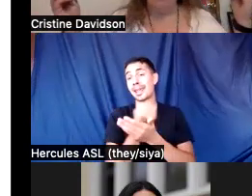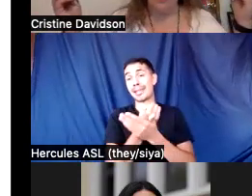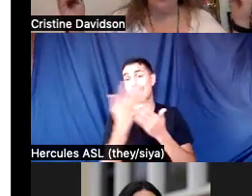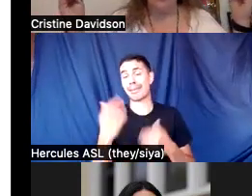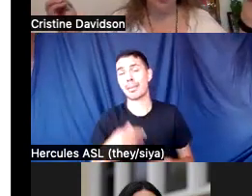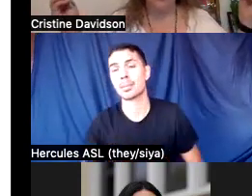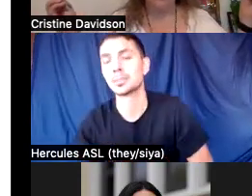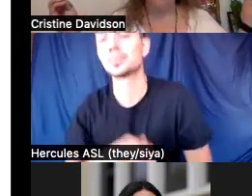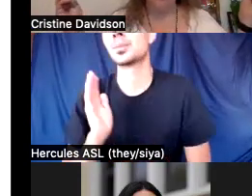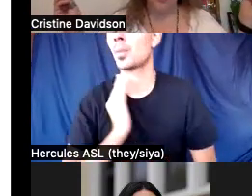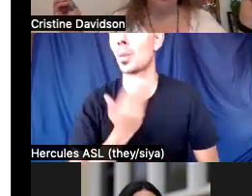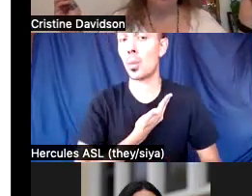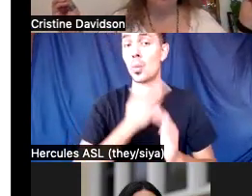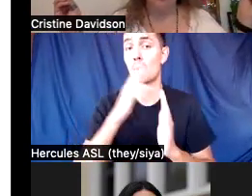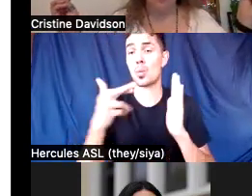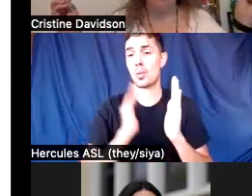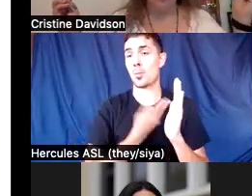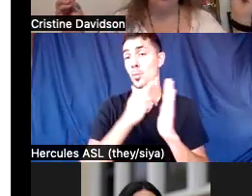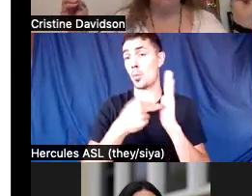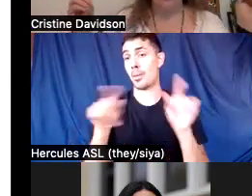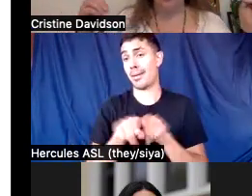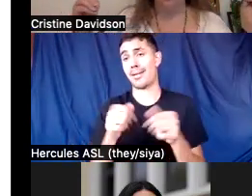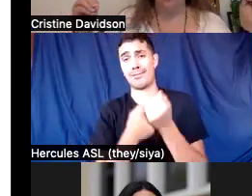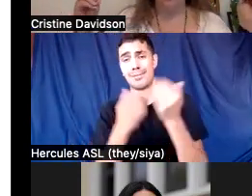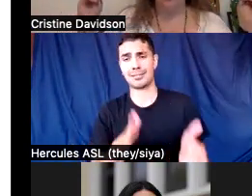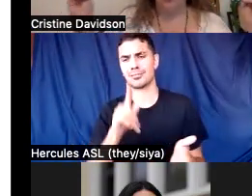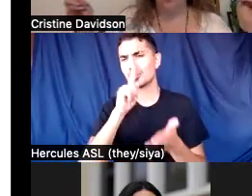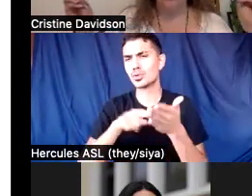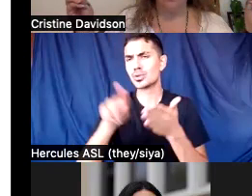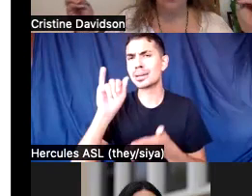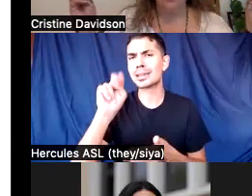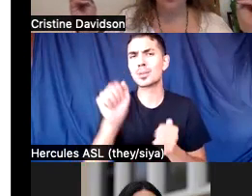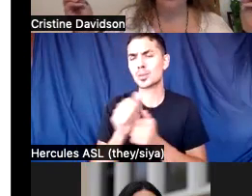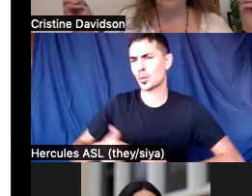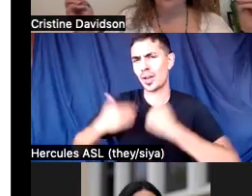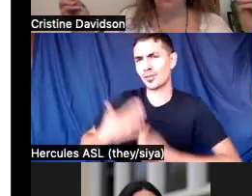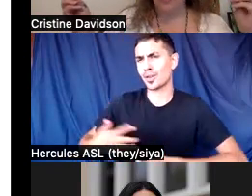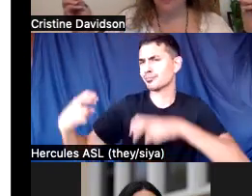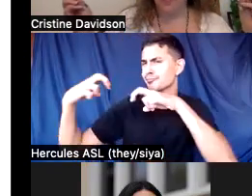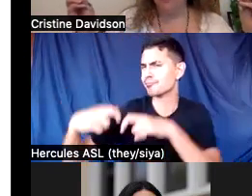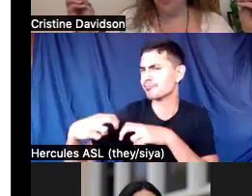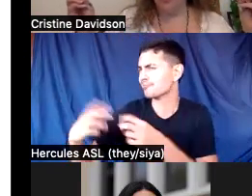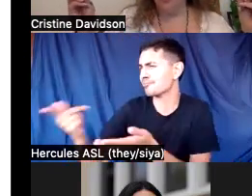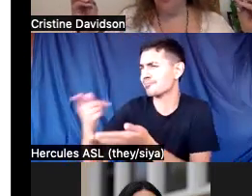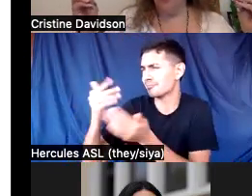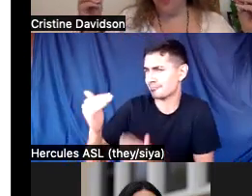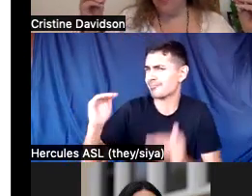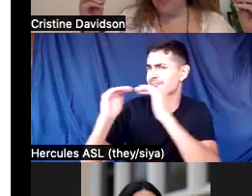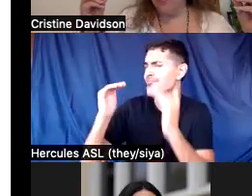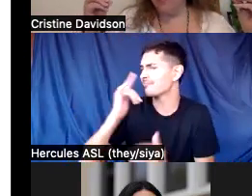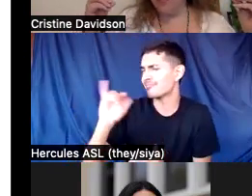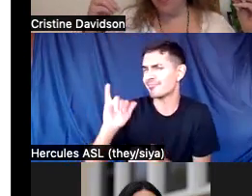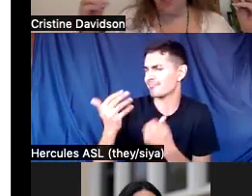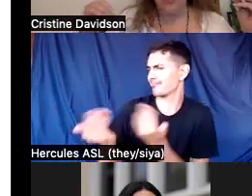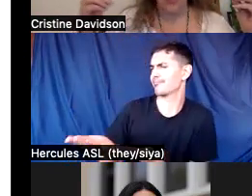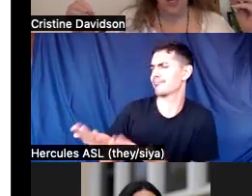as an advocate is to check in with that survivor to find out, what does justice look like for them? What are